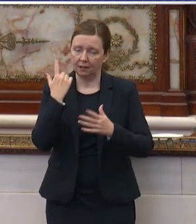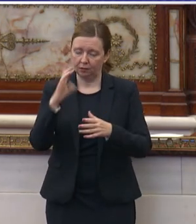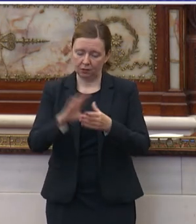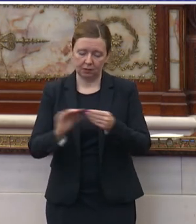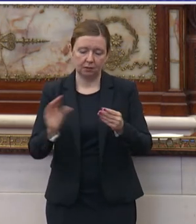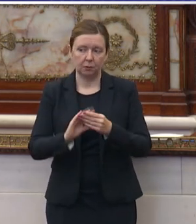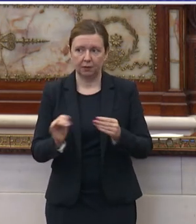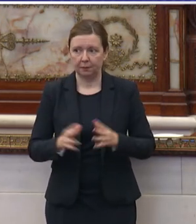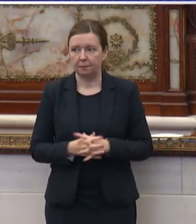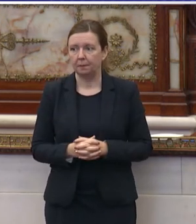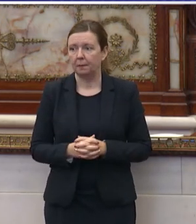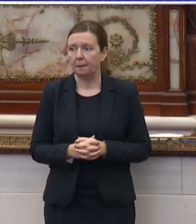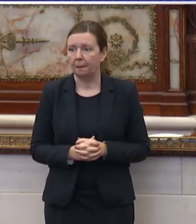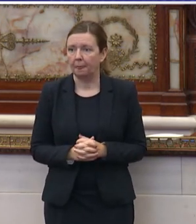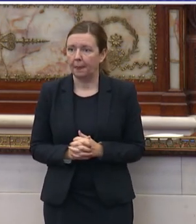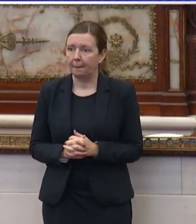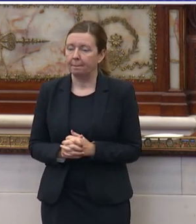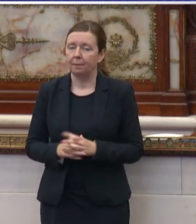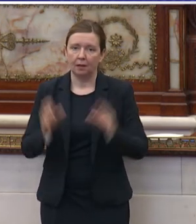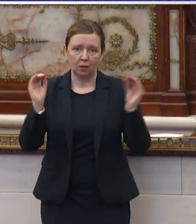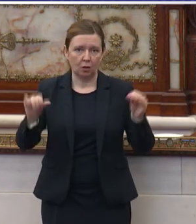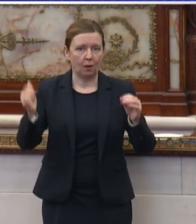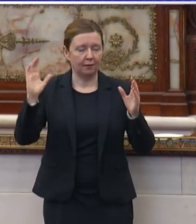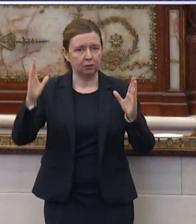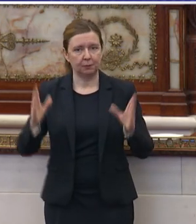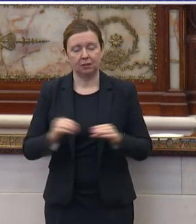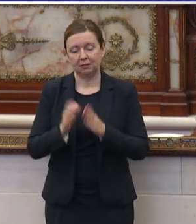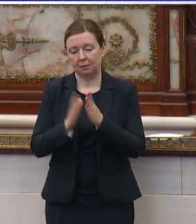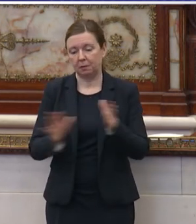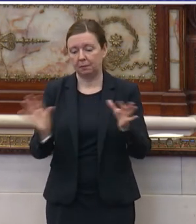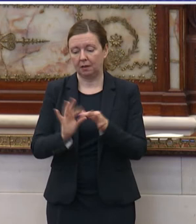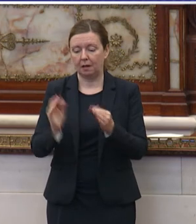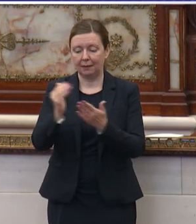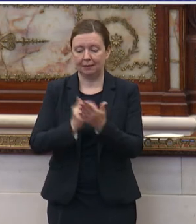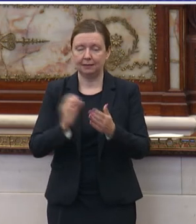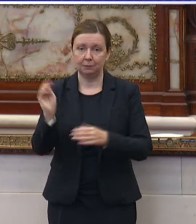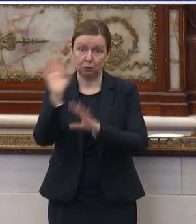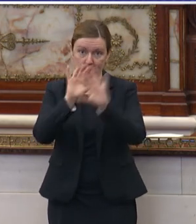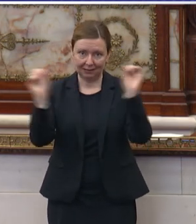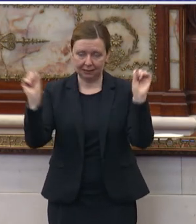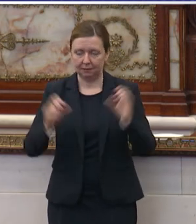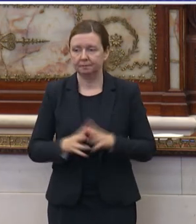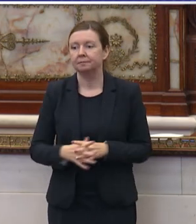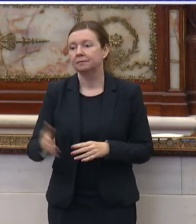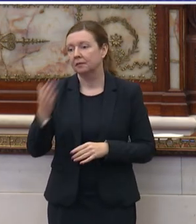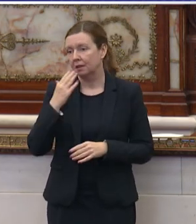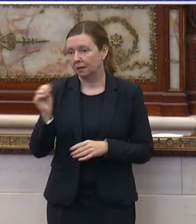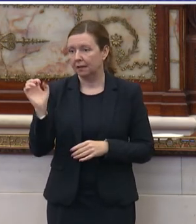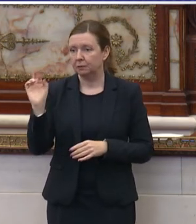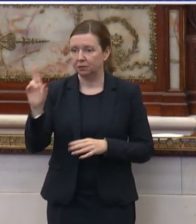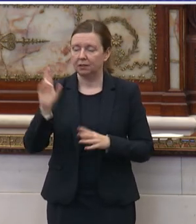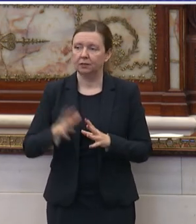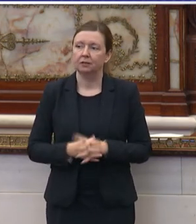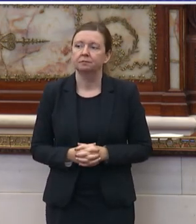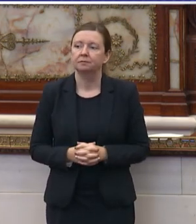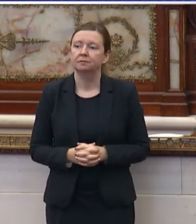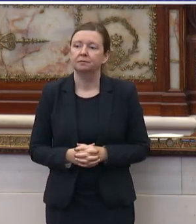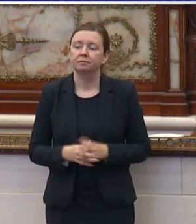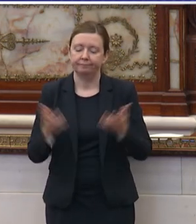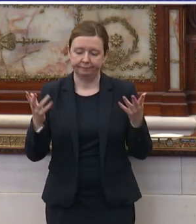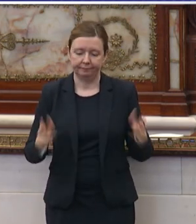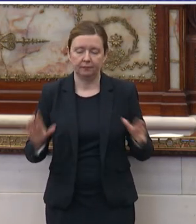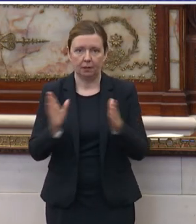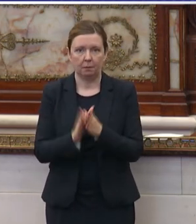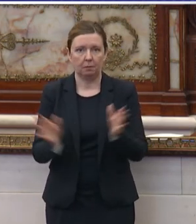testimony. There are no other speakers in the public comment list, Mr. President. Thank you, Mr. Decker. That concludes our